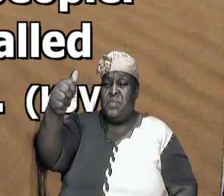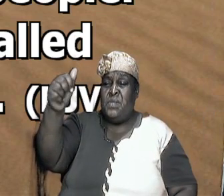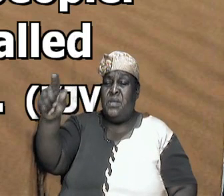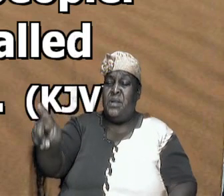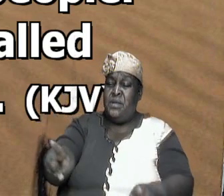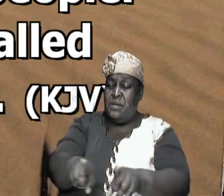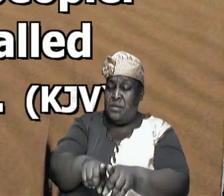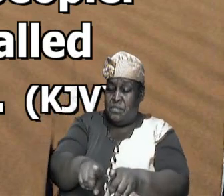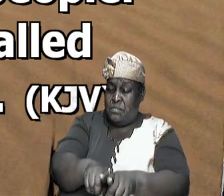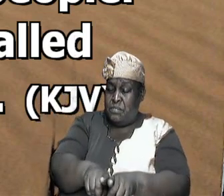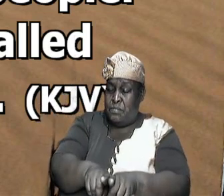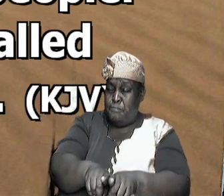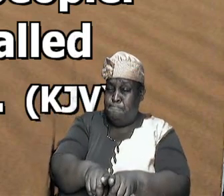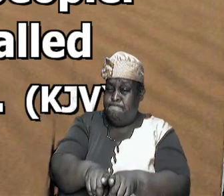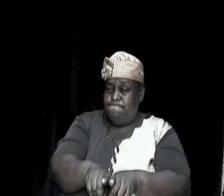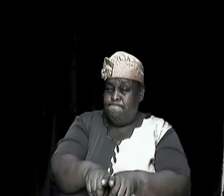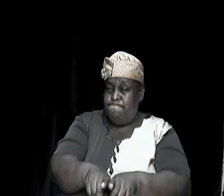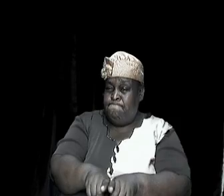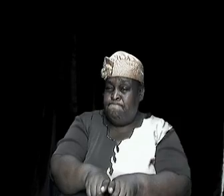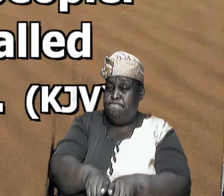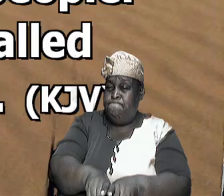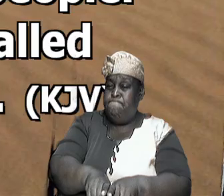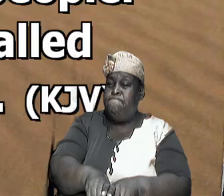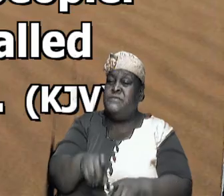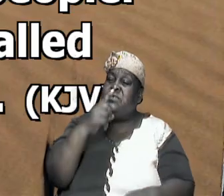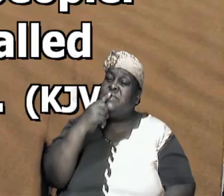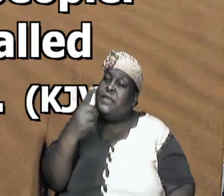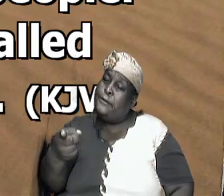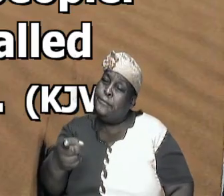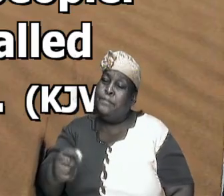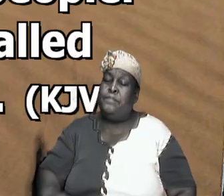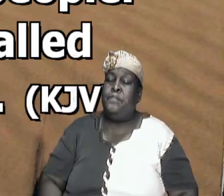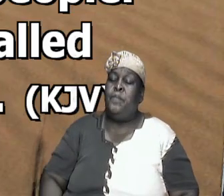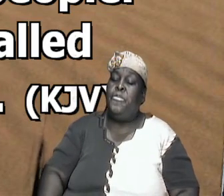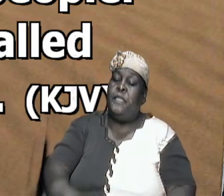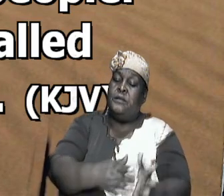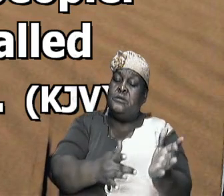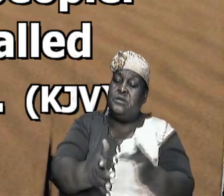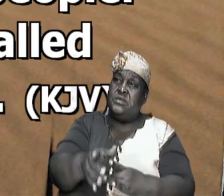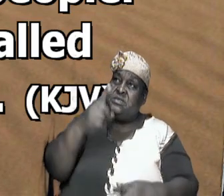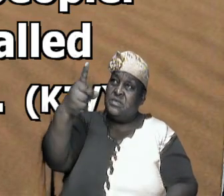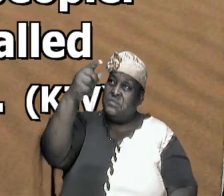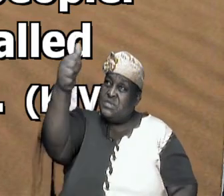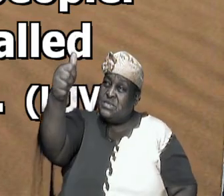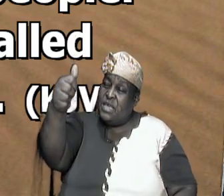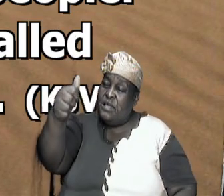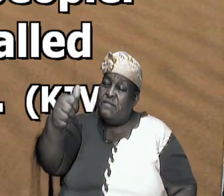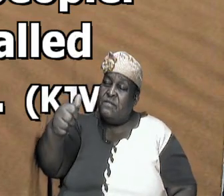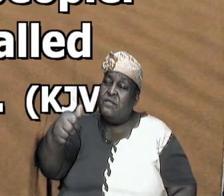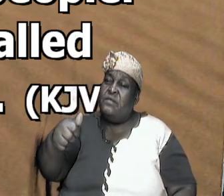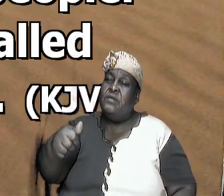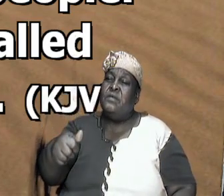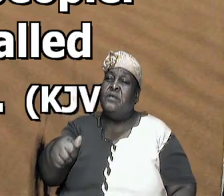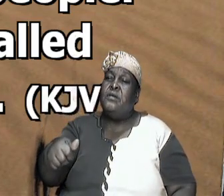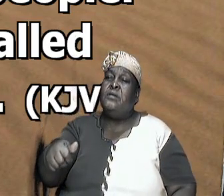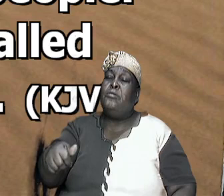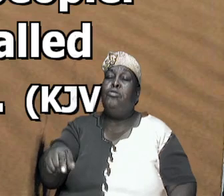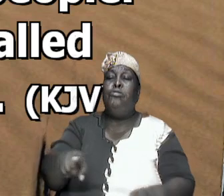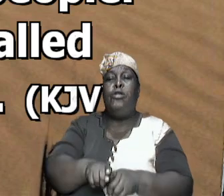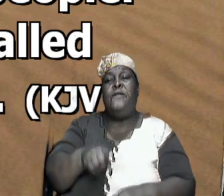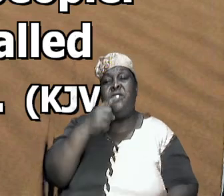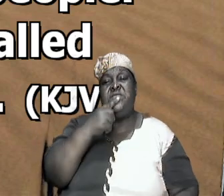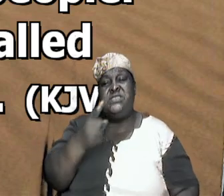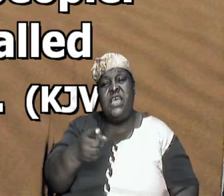liked the term. Jesus himself liked the term. And this is very